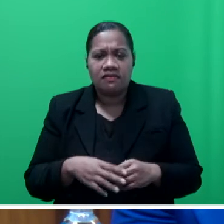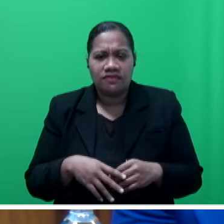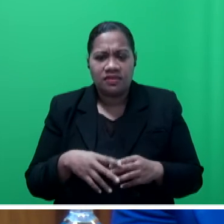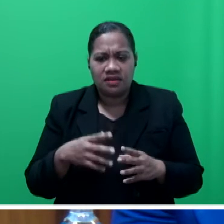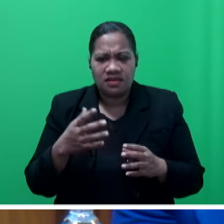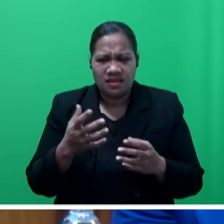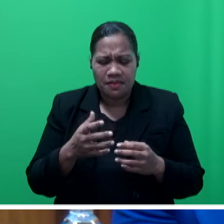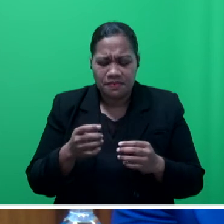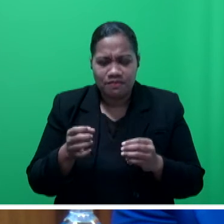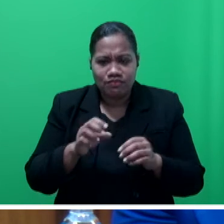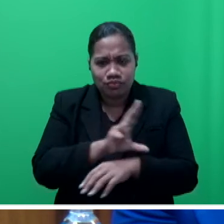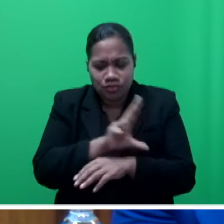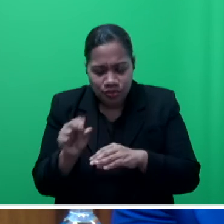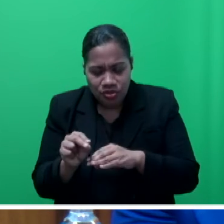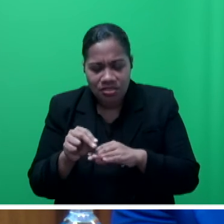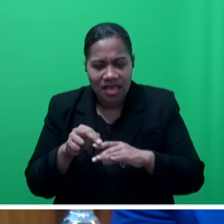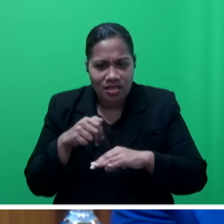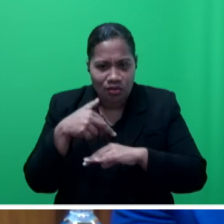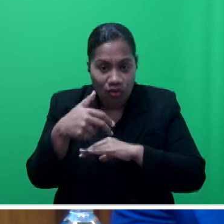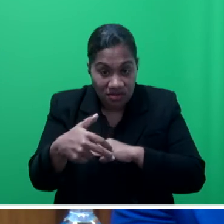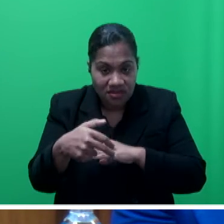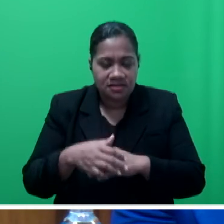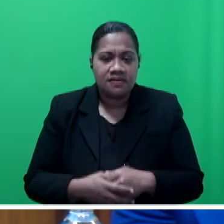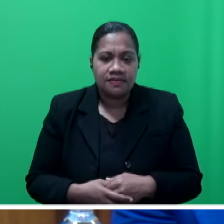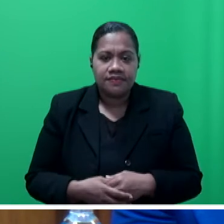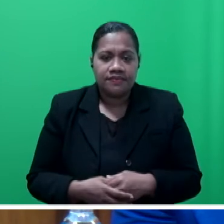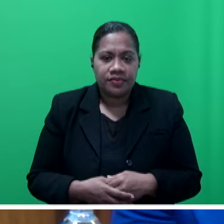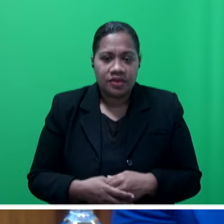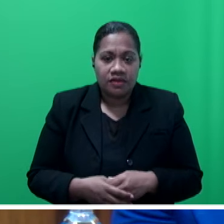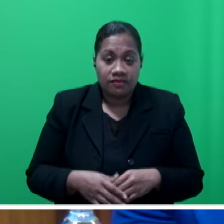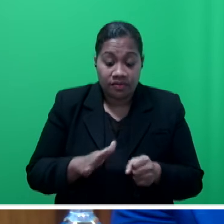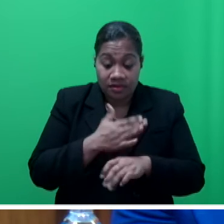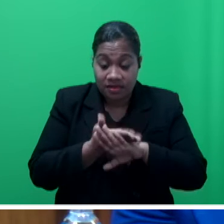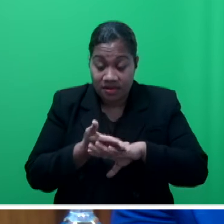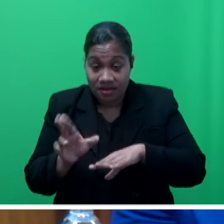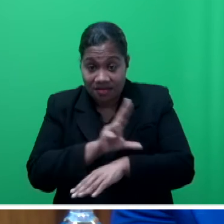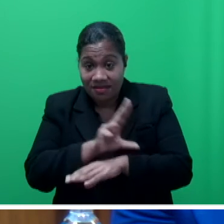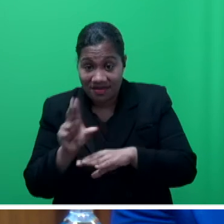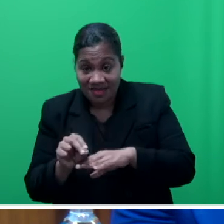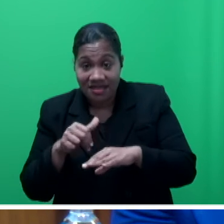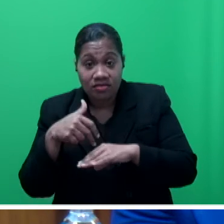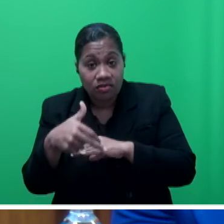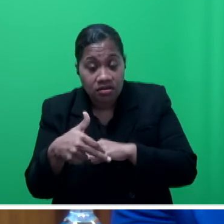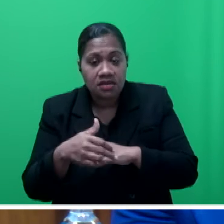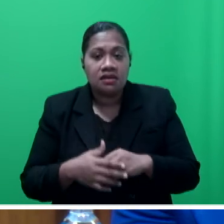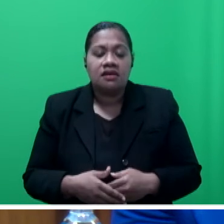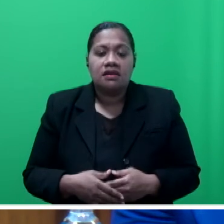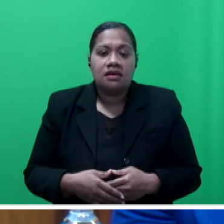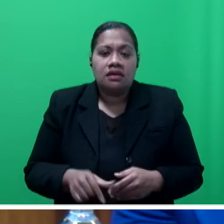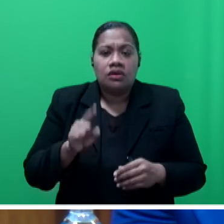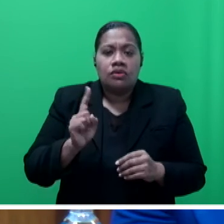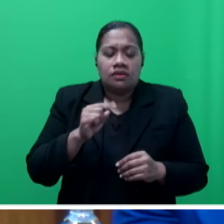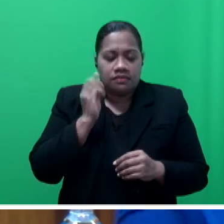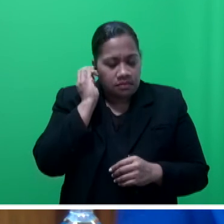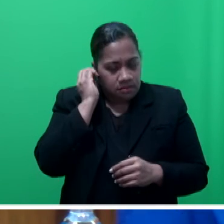bridges and crossings. The renewal and replacement for bridges and jetties will be pursued on a bigger scale. In